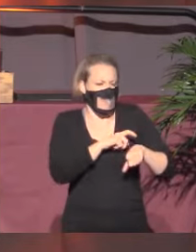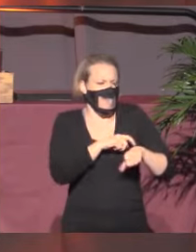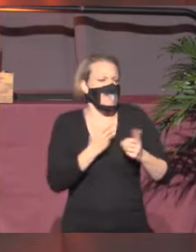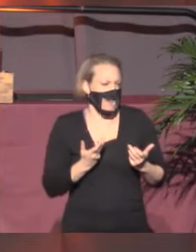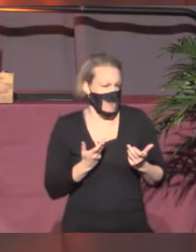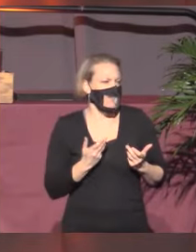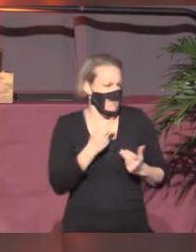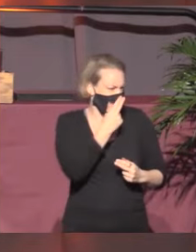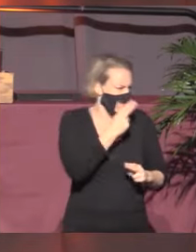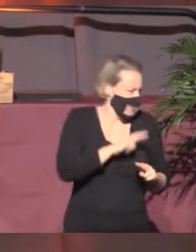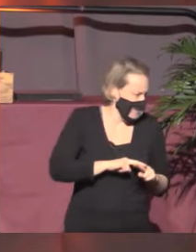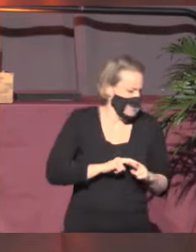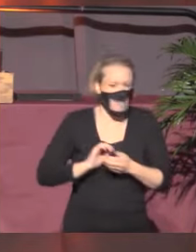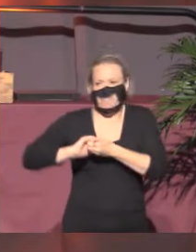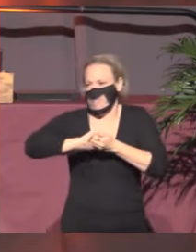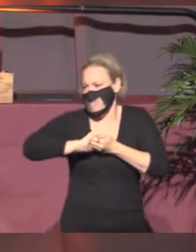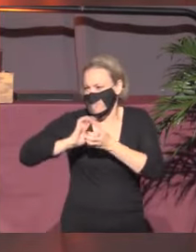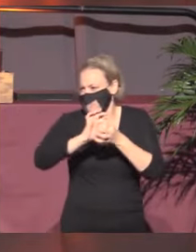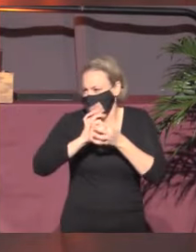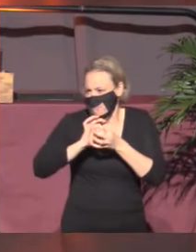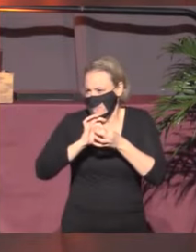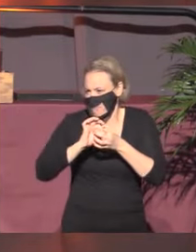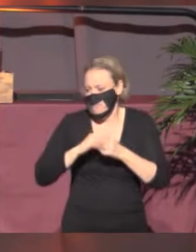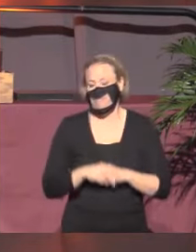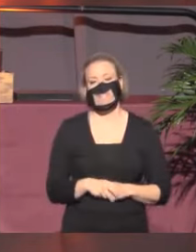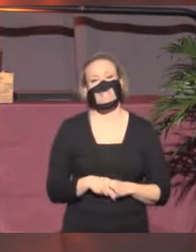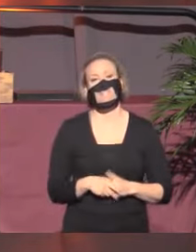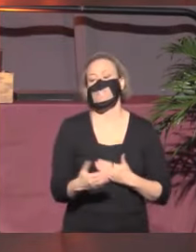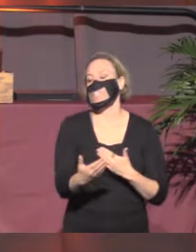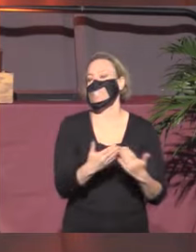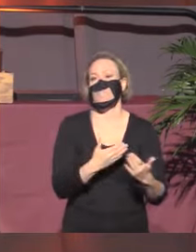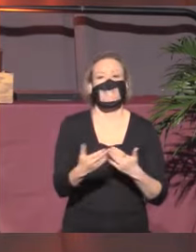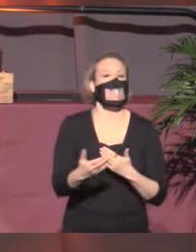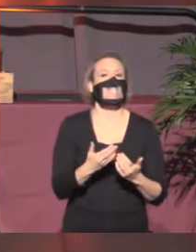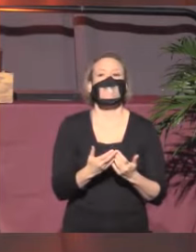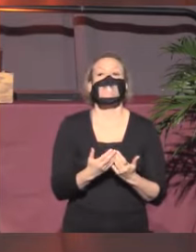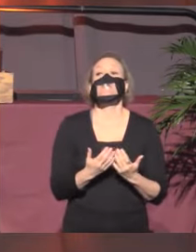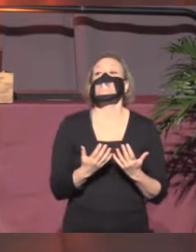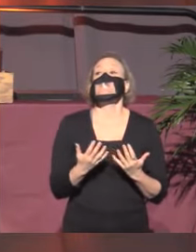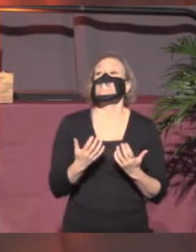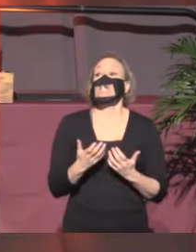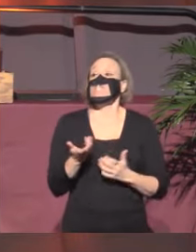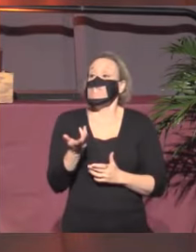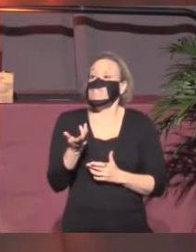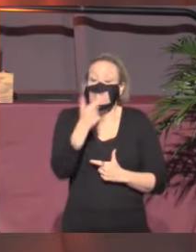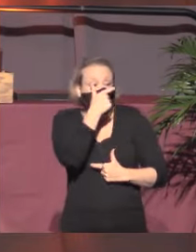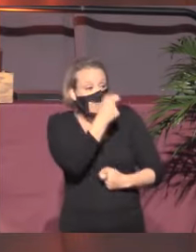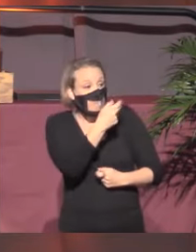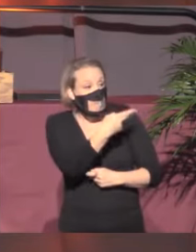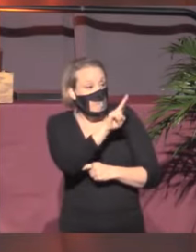of fun and camaraderie. Whatever it was that drew you to Hamline in the first